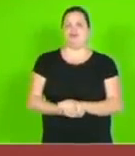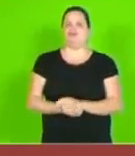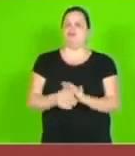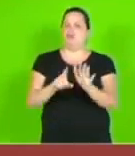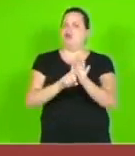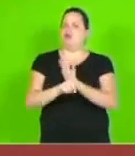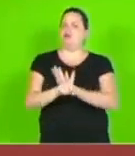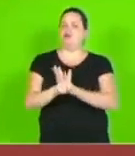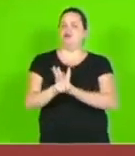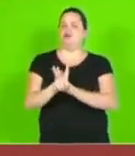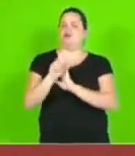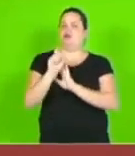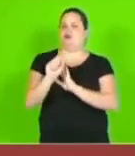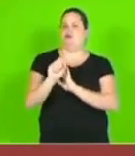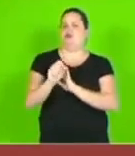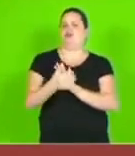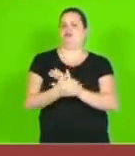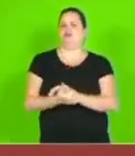is this.